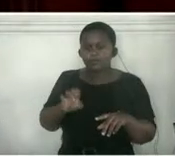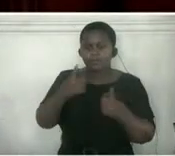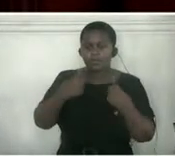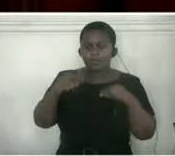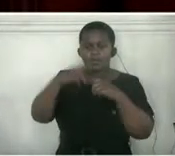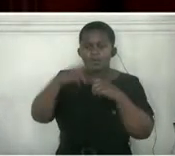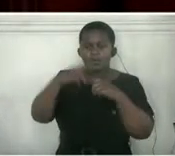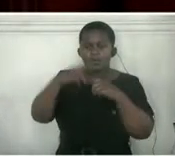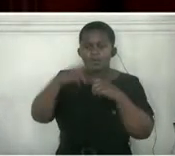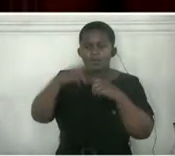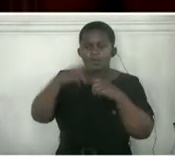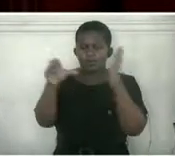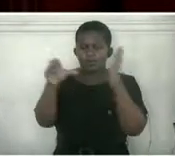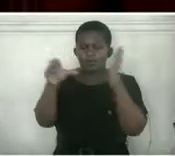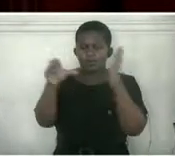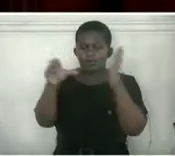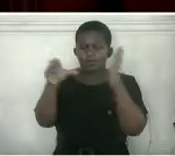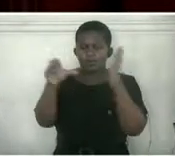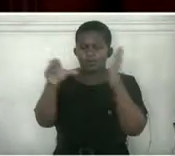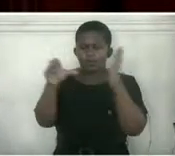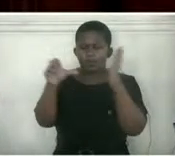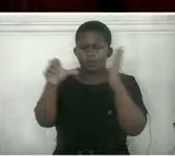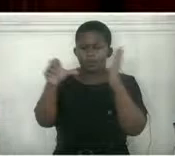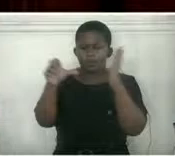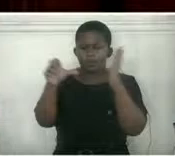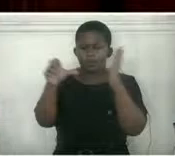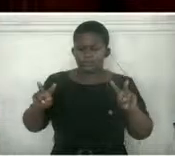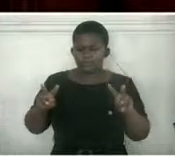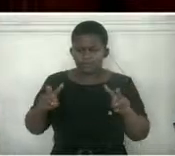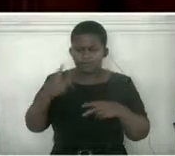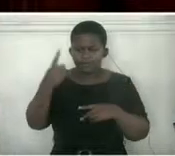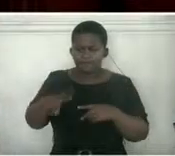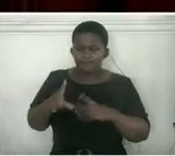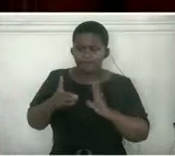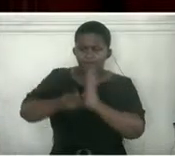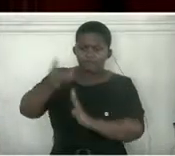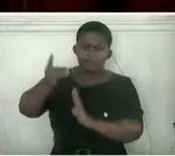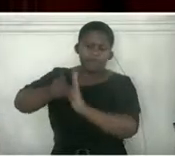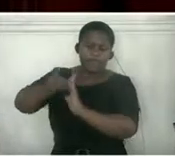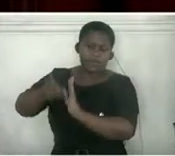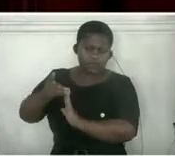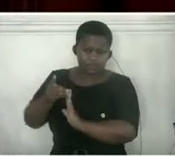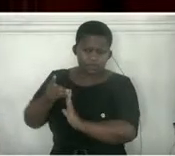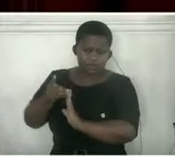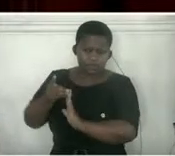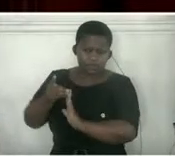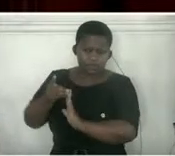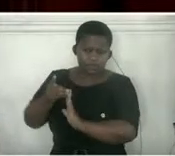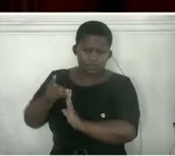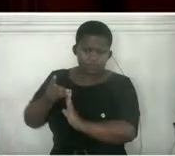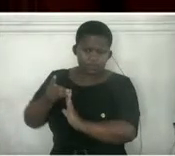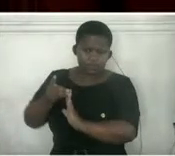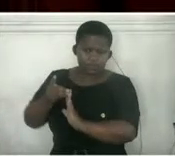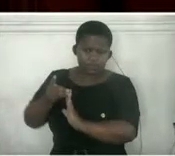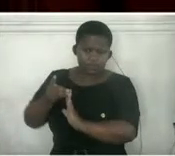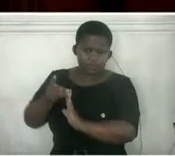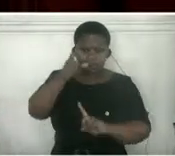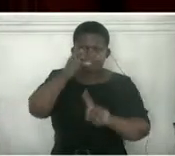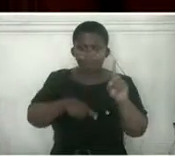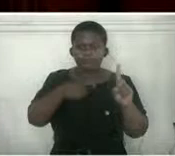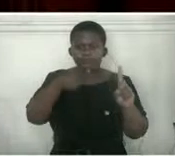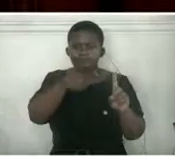the importance of peace as a condition for development. In memory of